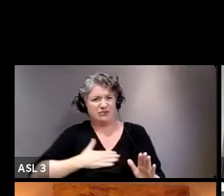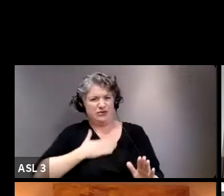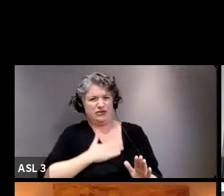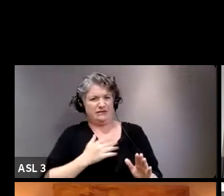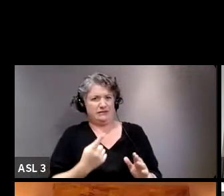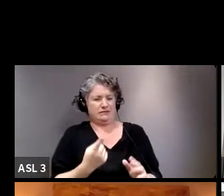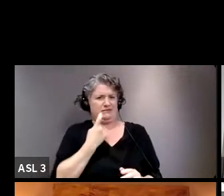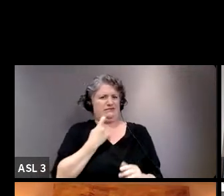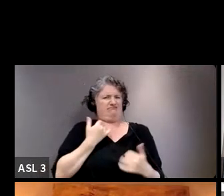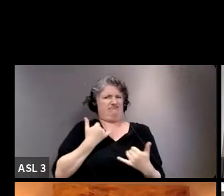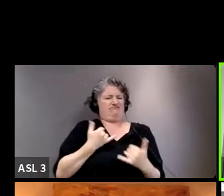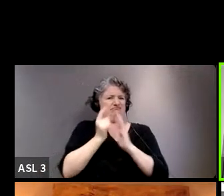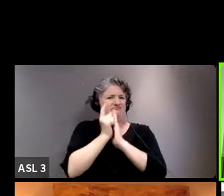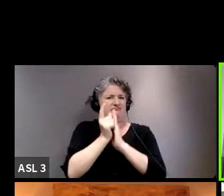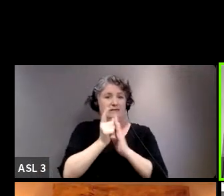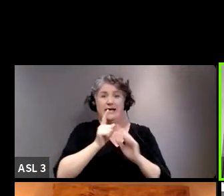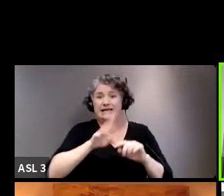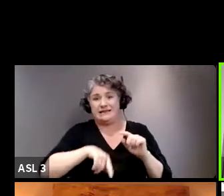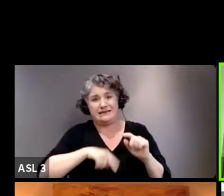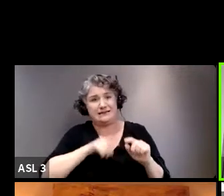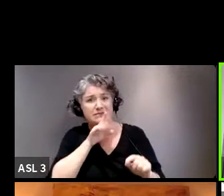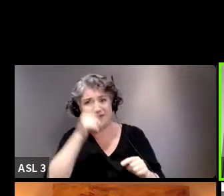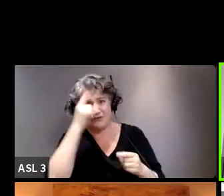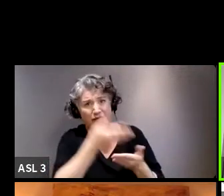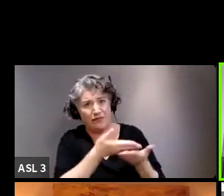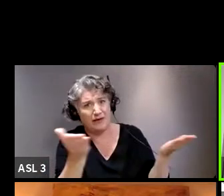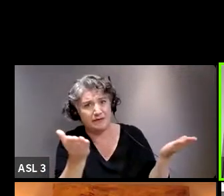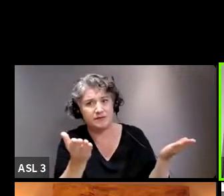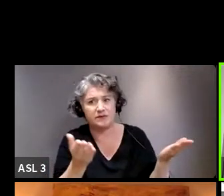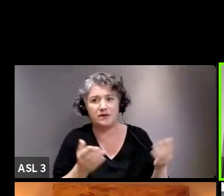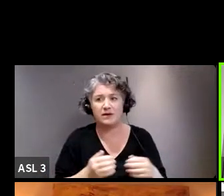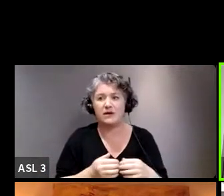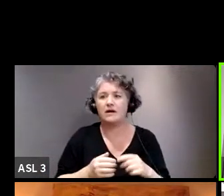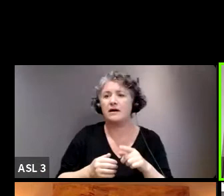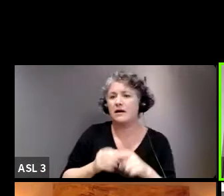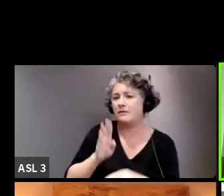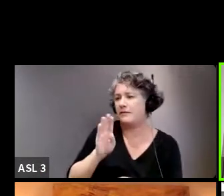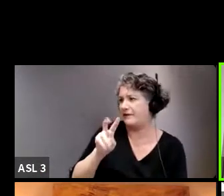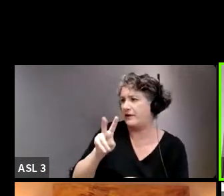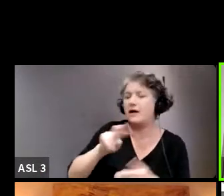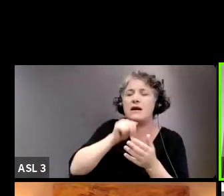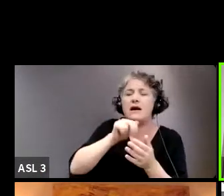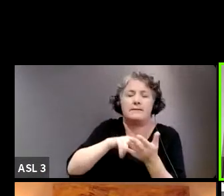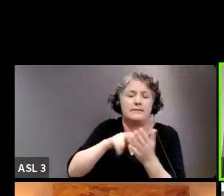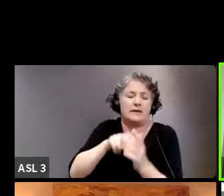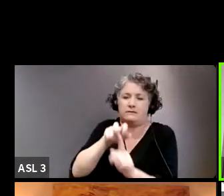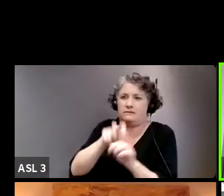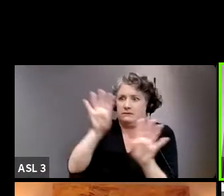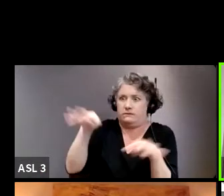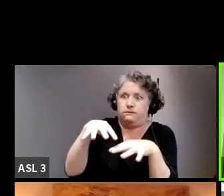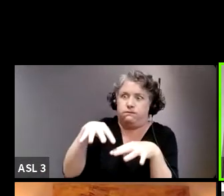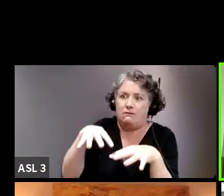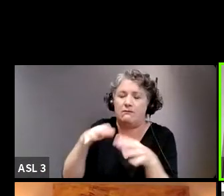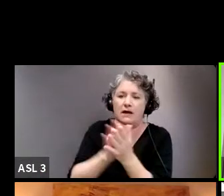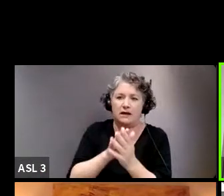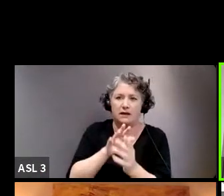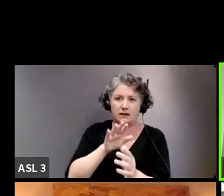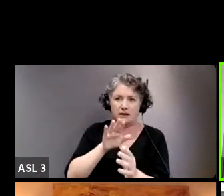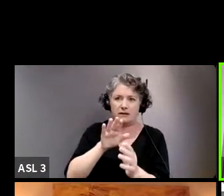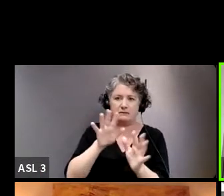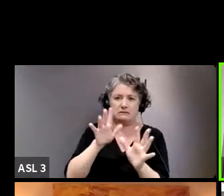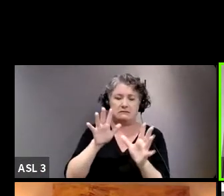other groups and i can't speak right okay and yes okay so i'm sorry i didn't mean to put you on the spot that wasn't the point and